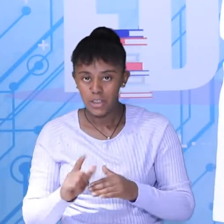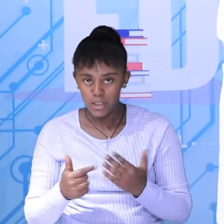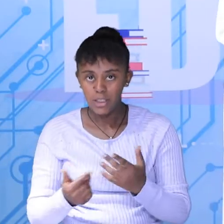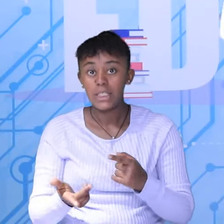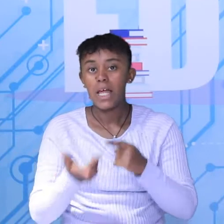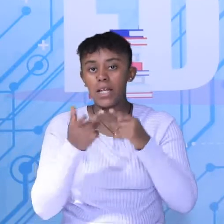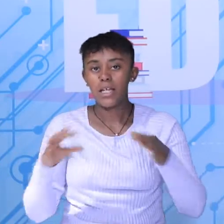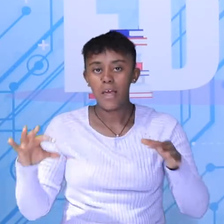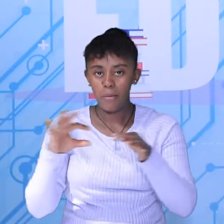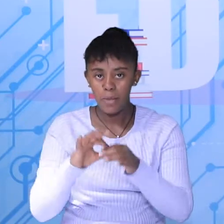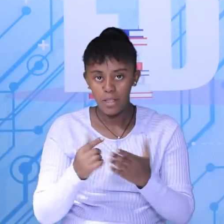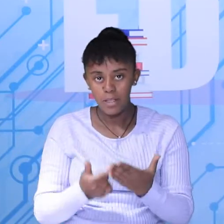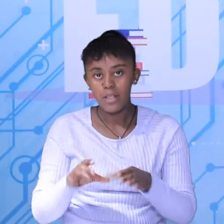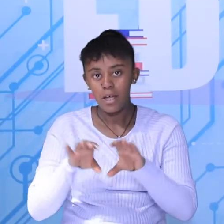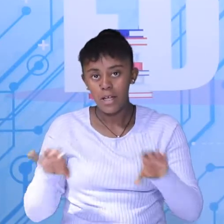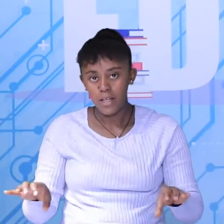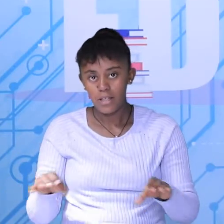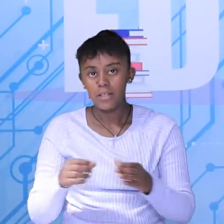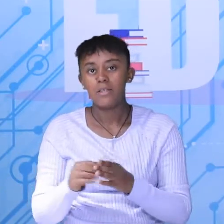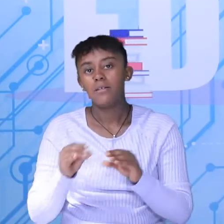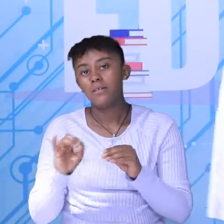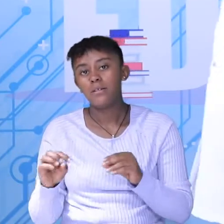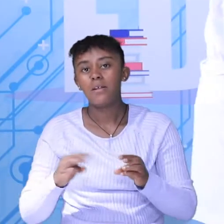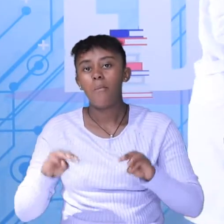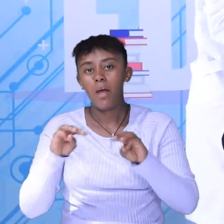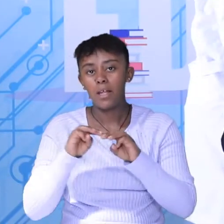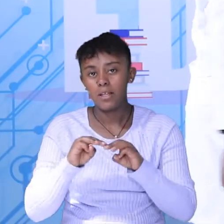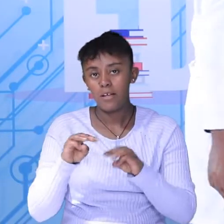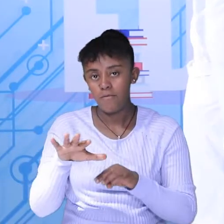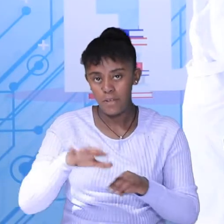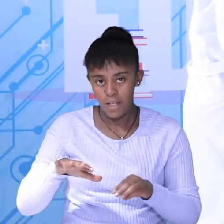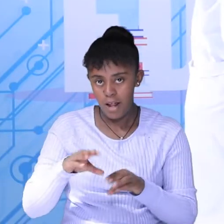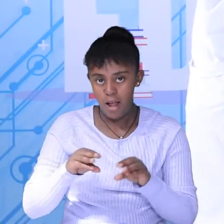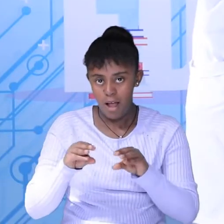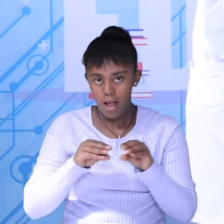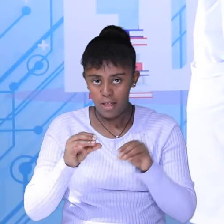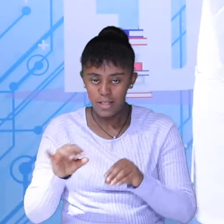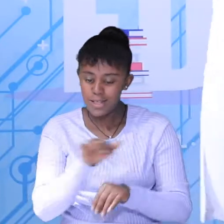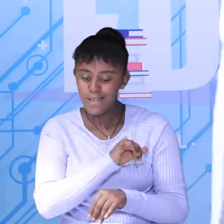third segment. So the current is acting in this direction. The magnetic field is as well acting in